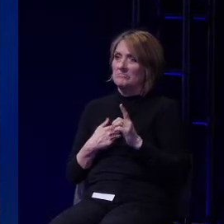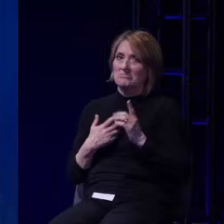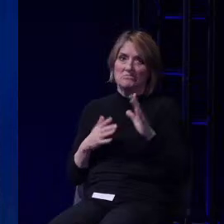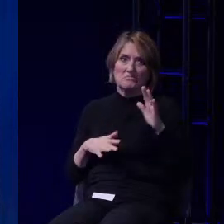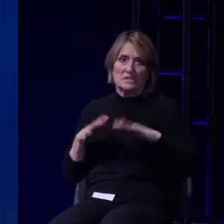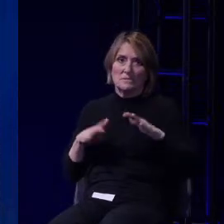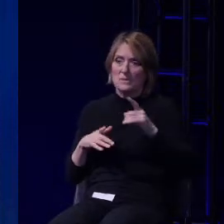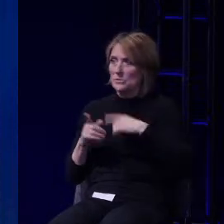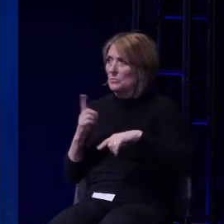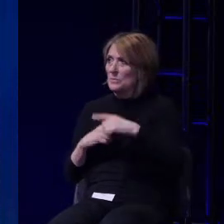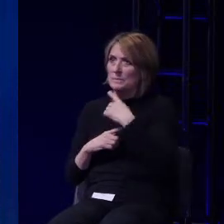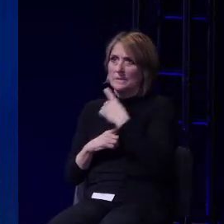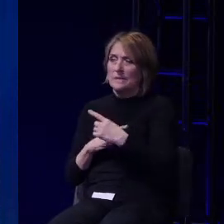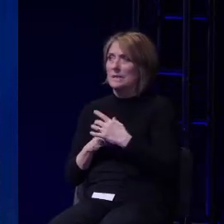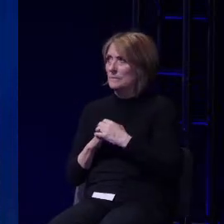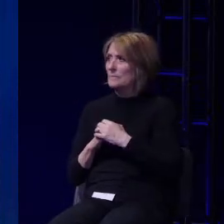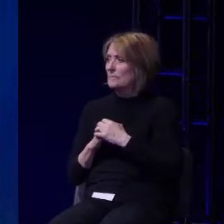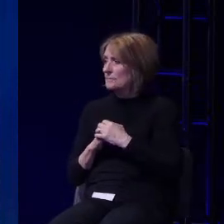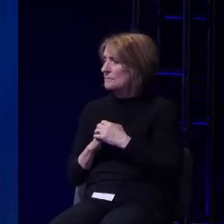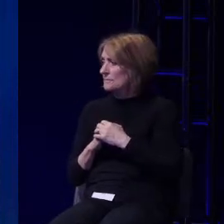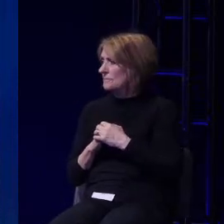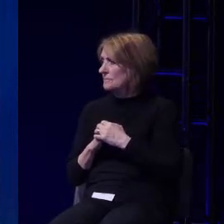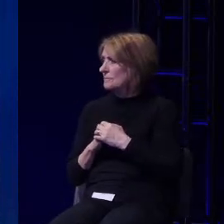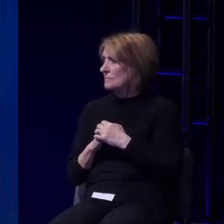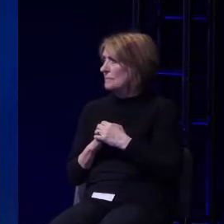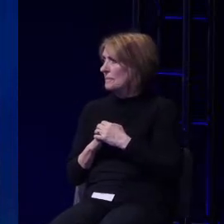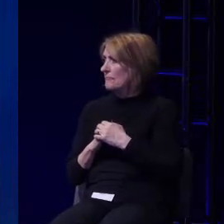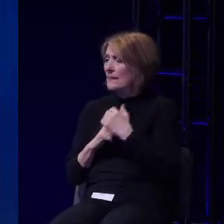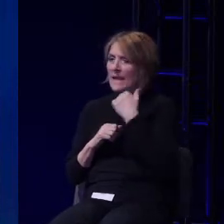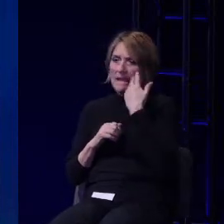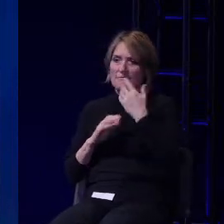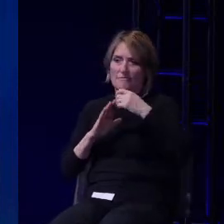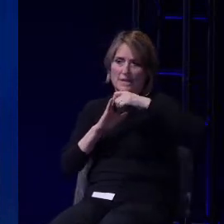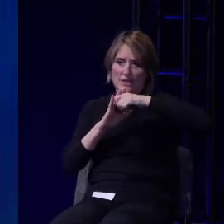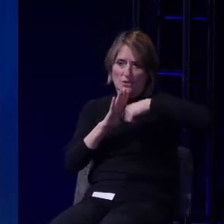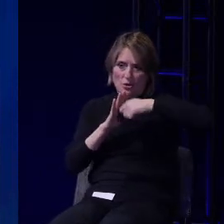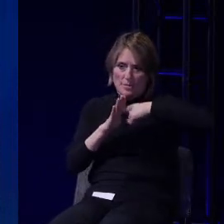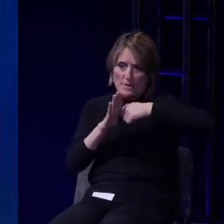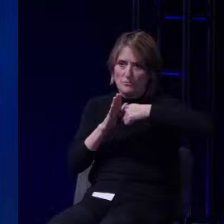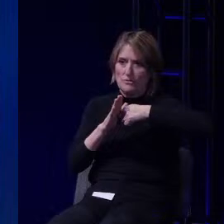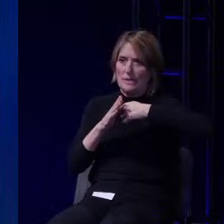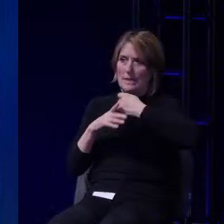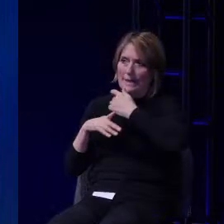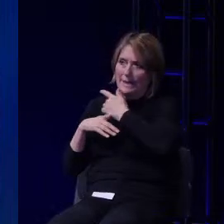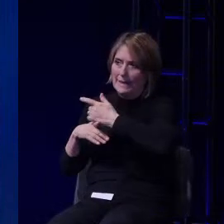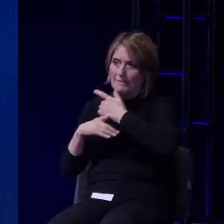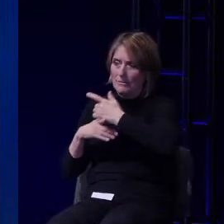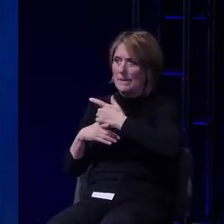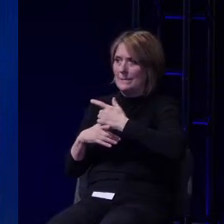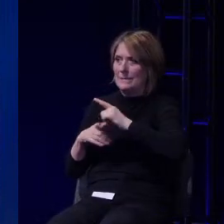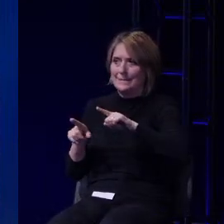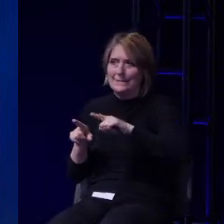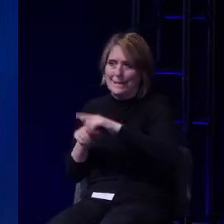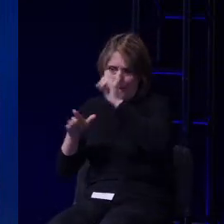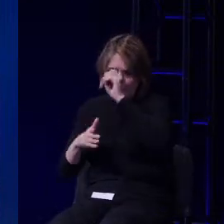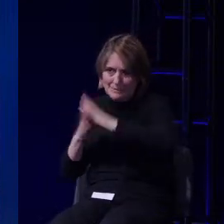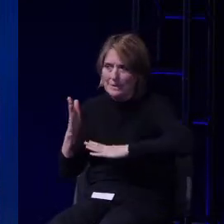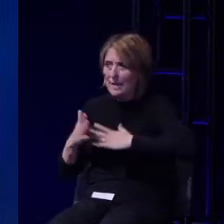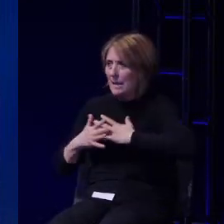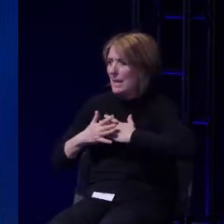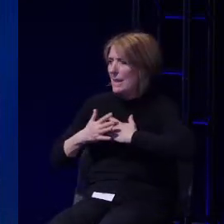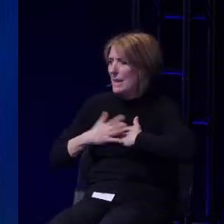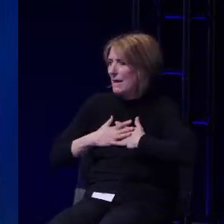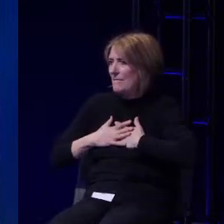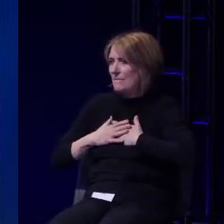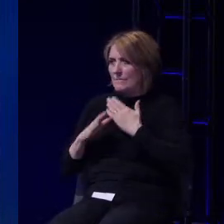all, every documentary cameraman has the same experience if they love the job and they really want to do it